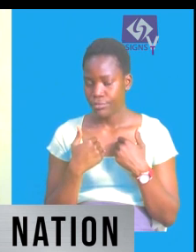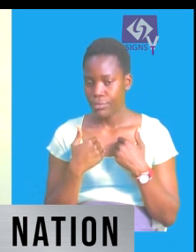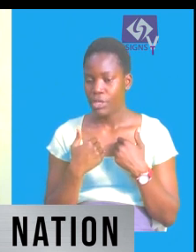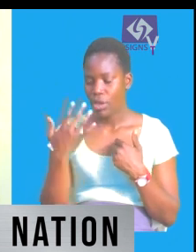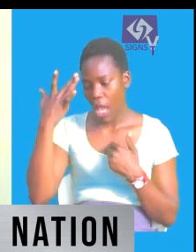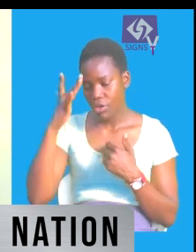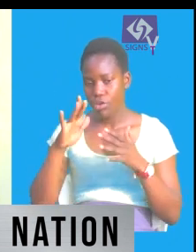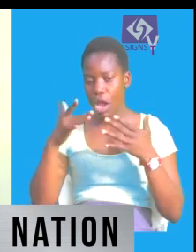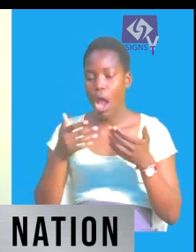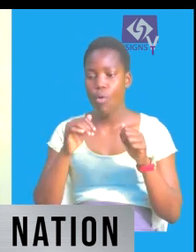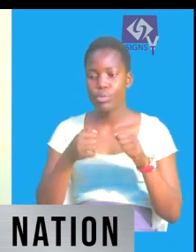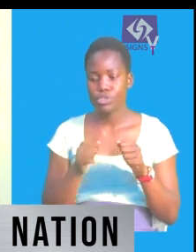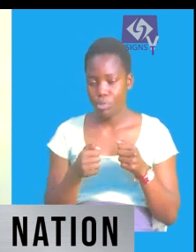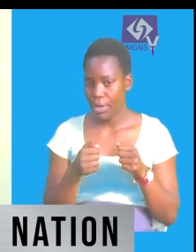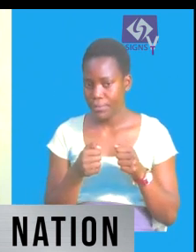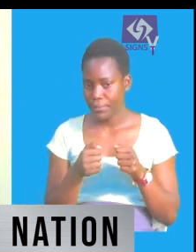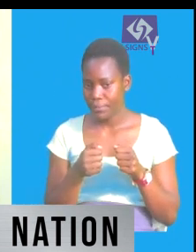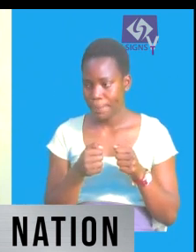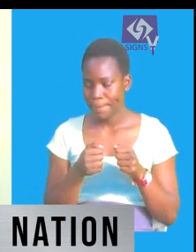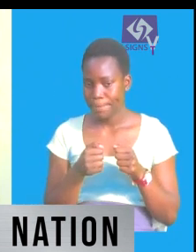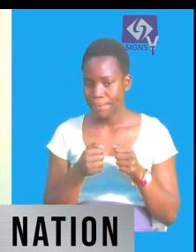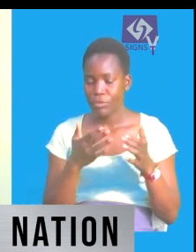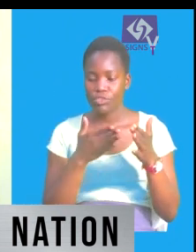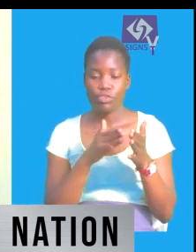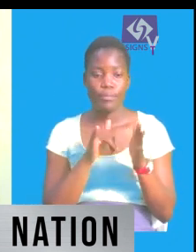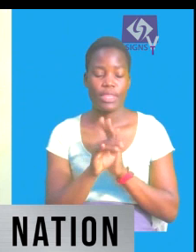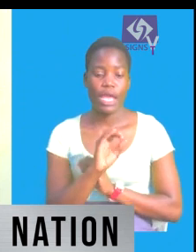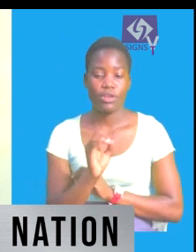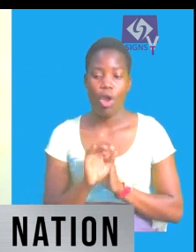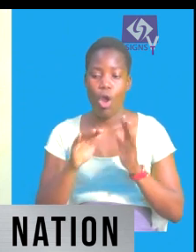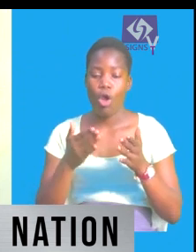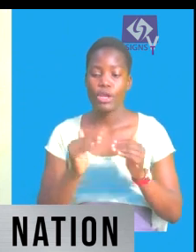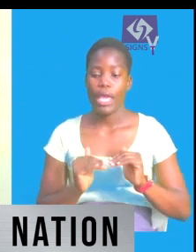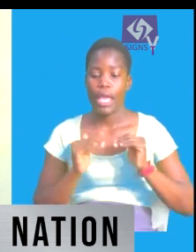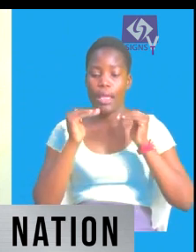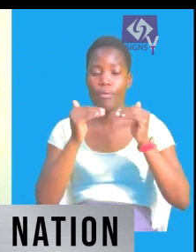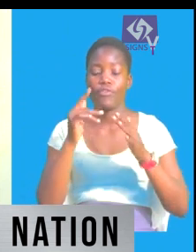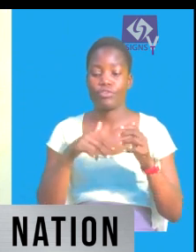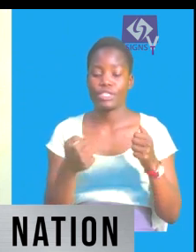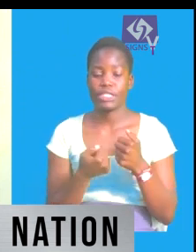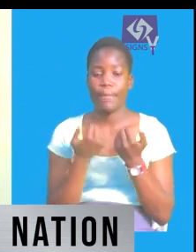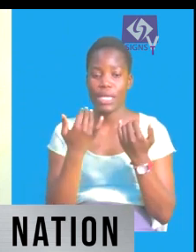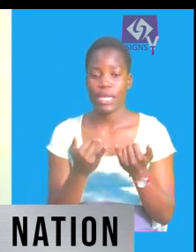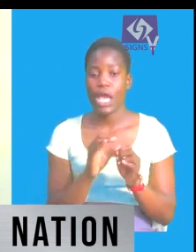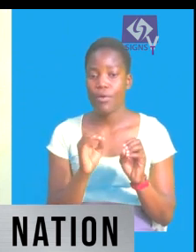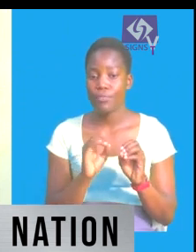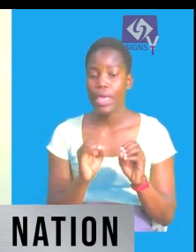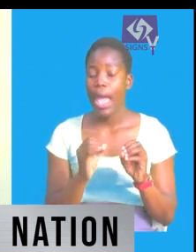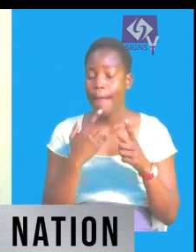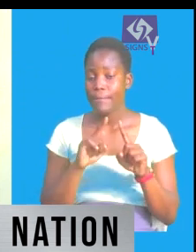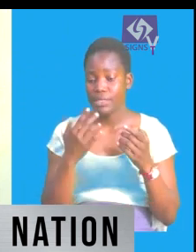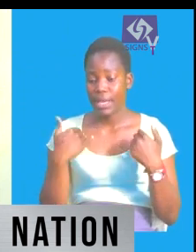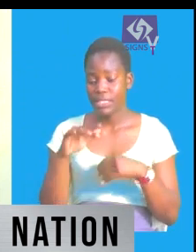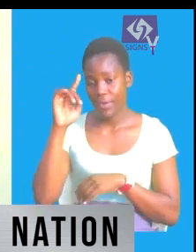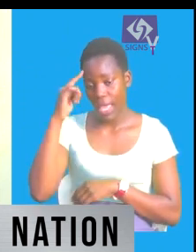how we are going to stop that or improve on what is happening. But I think